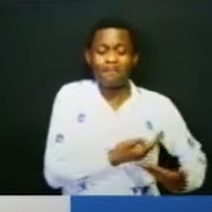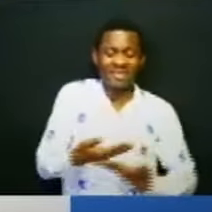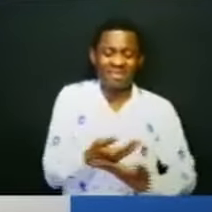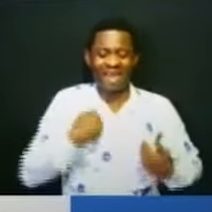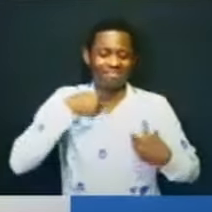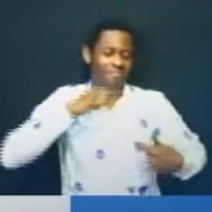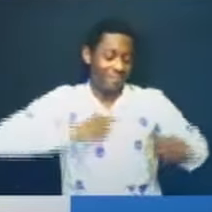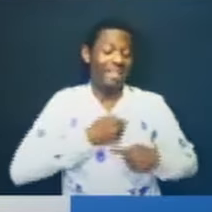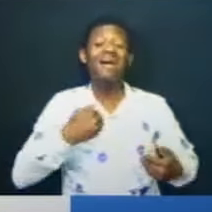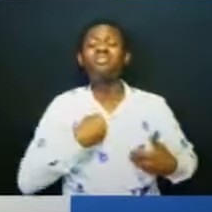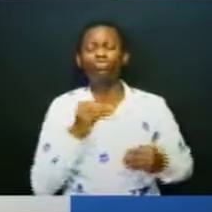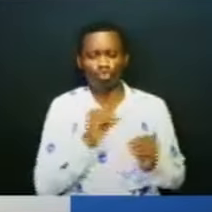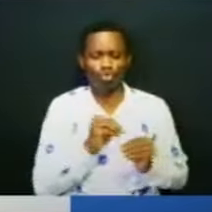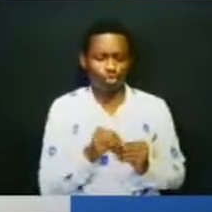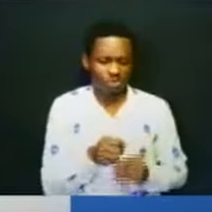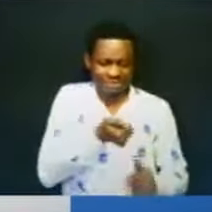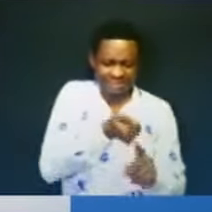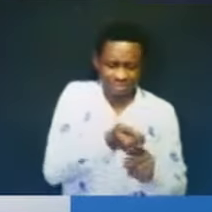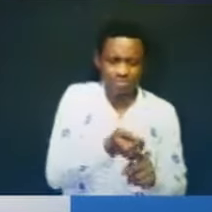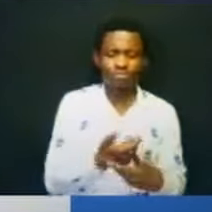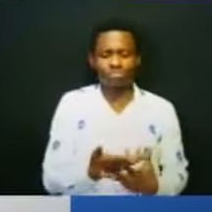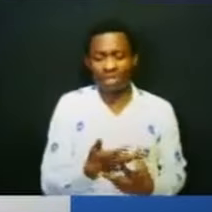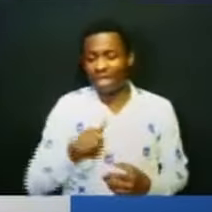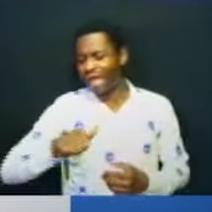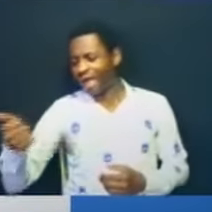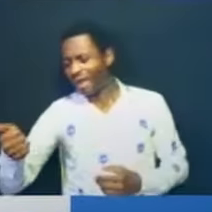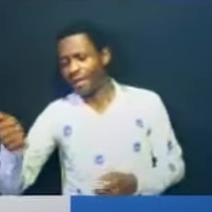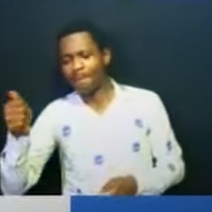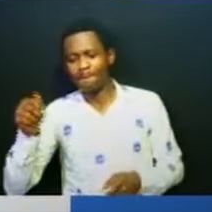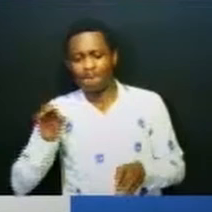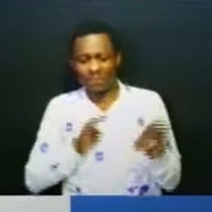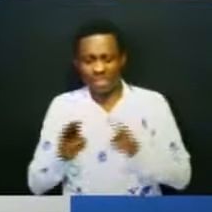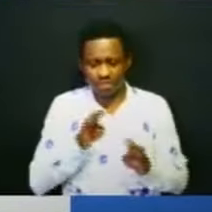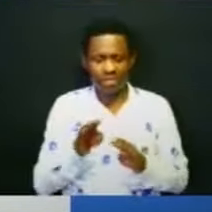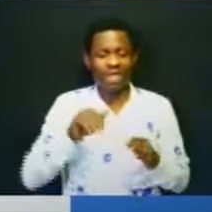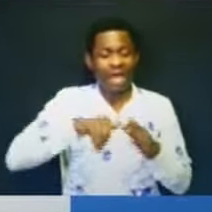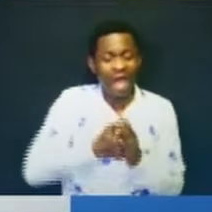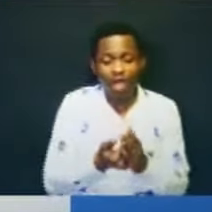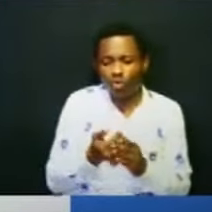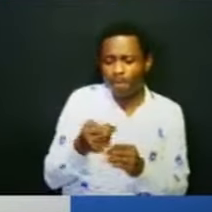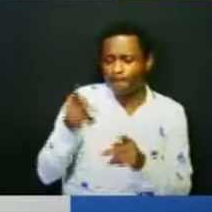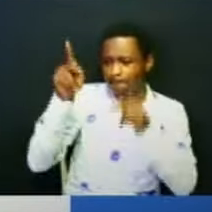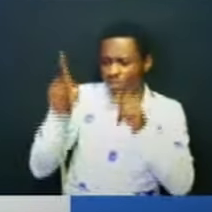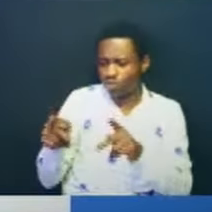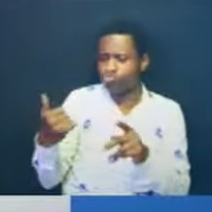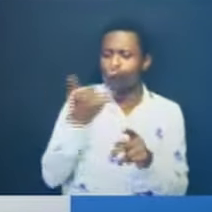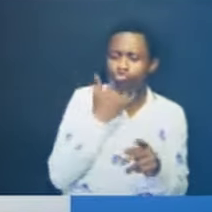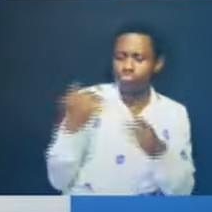bitter. It has to do with one's attitude towards offense.